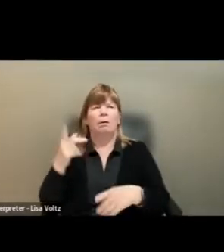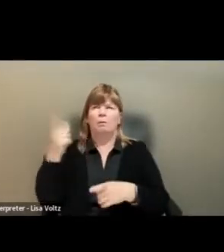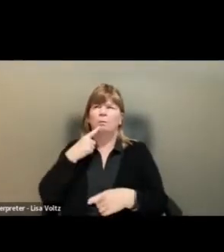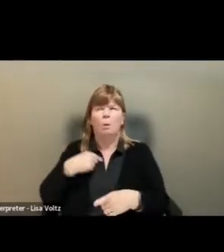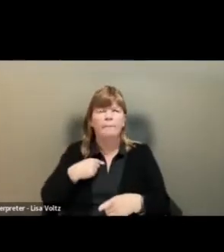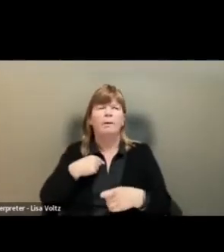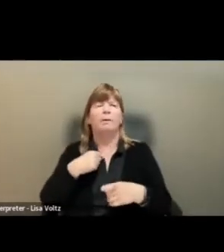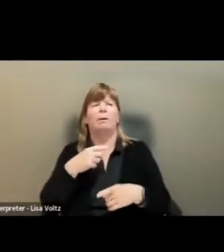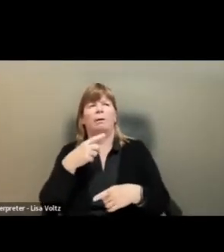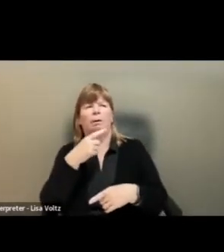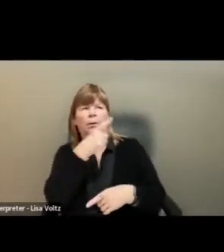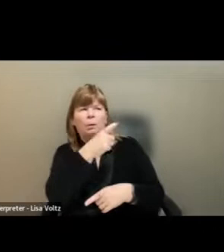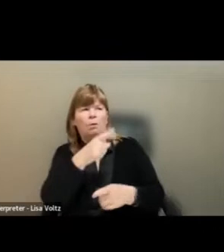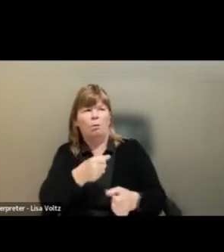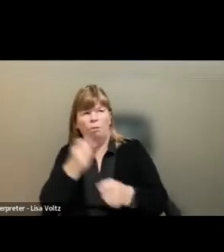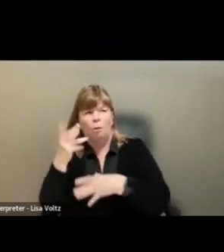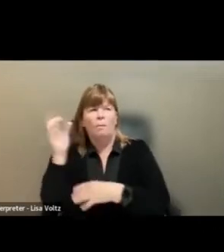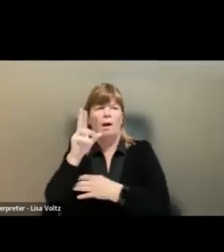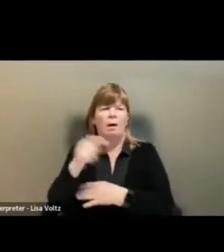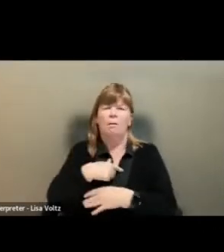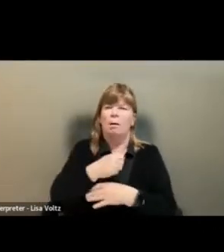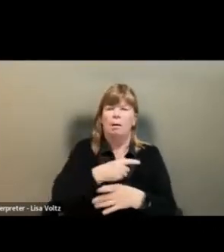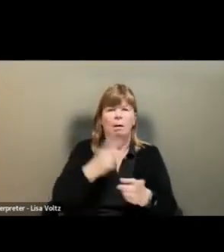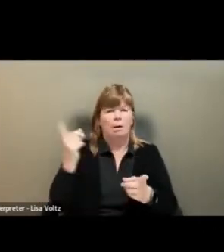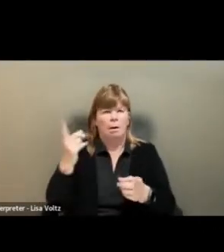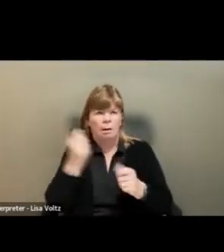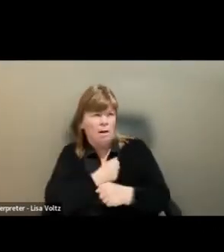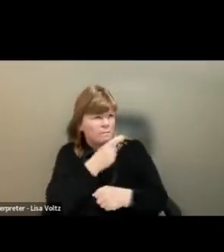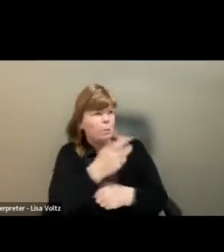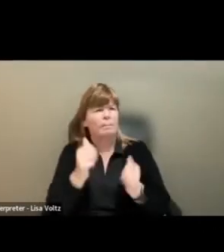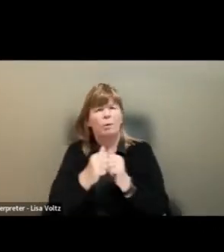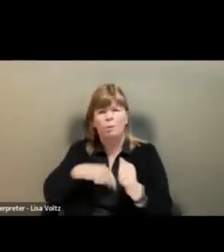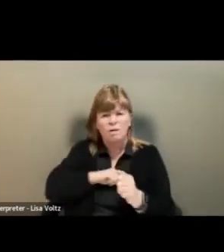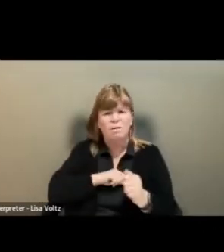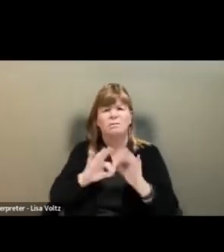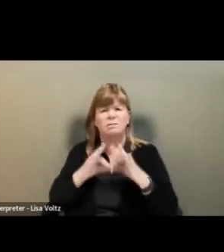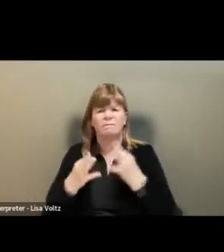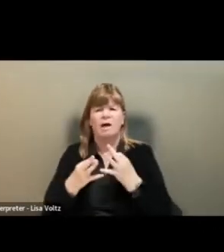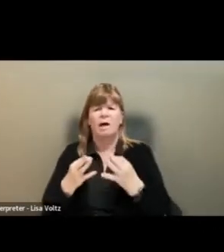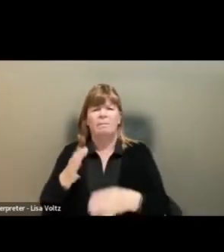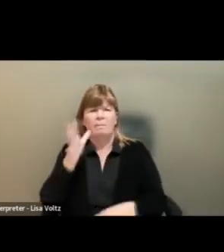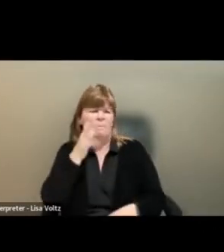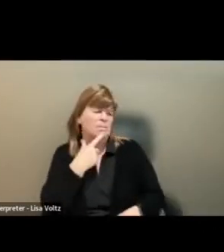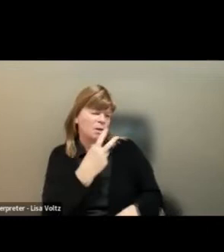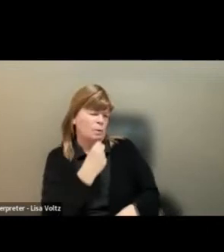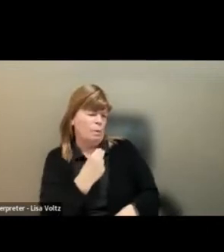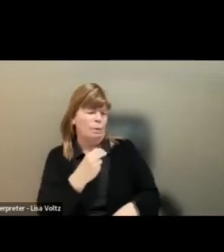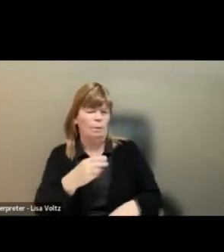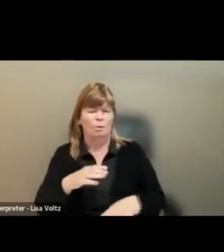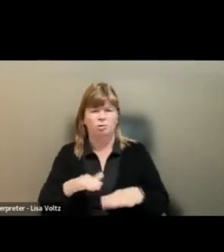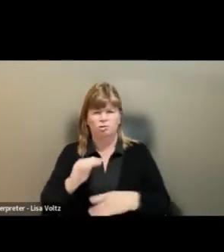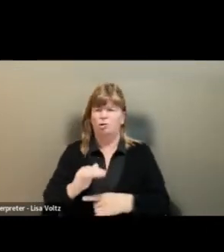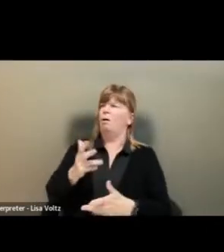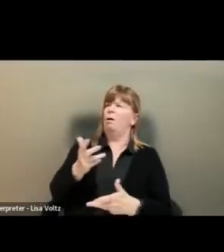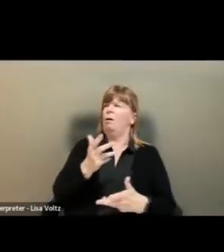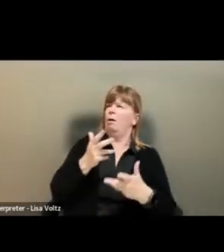them, well, your mom kicked me out of the house and I love her and I want to be with you and I want to be with a family and your mom won't let me, back